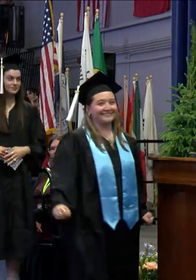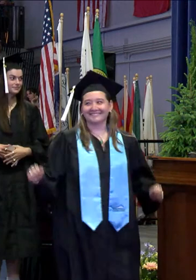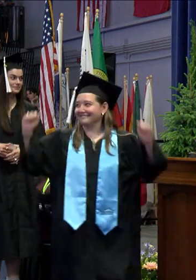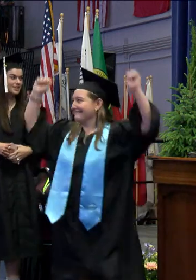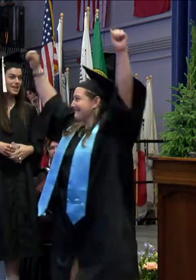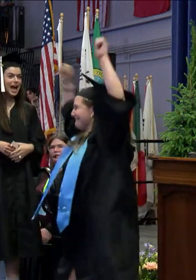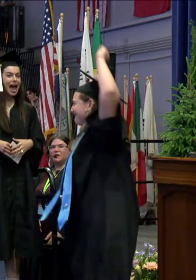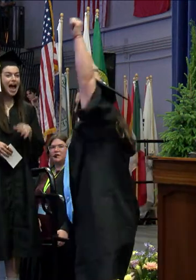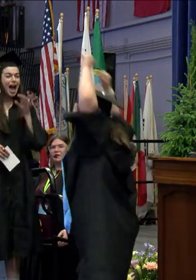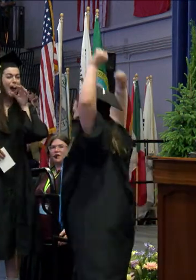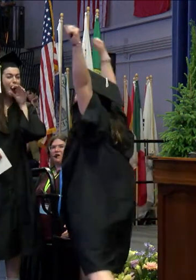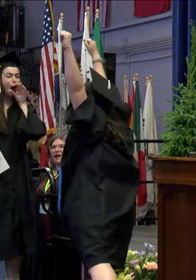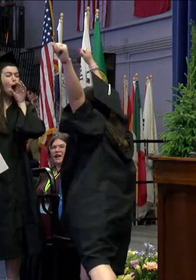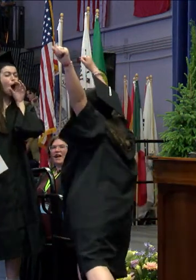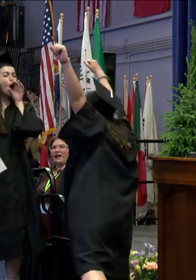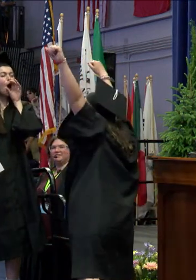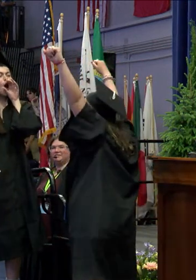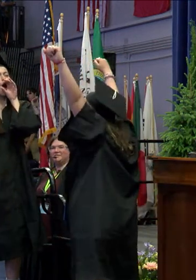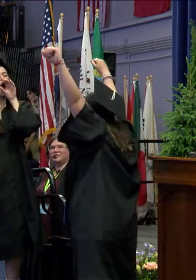Andrea Alfaro.